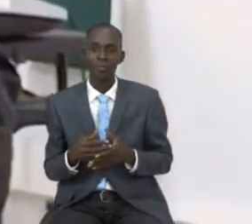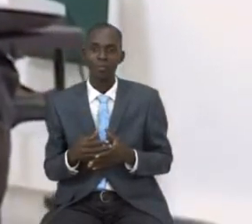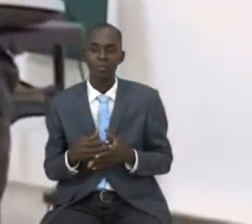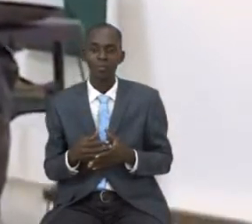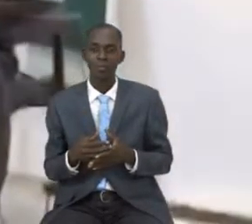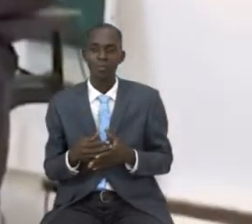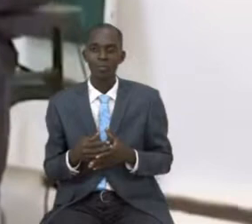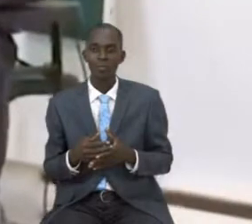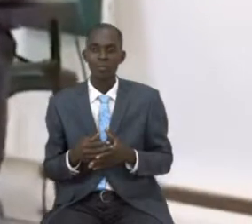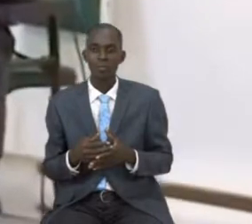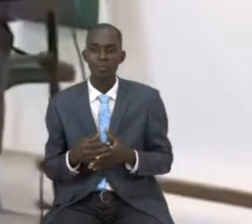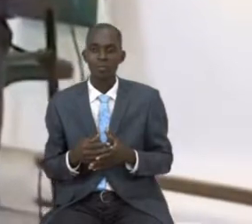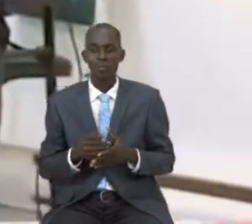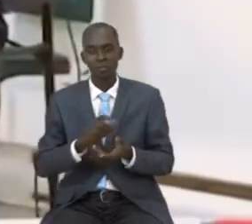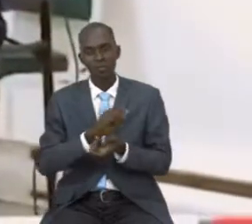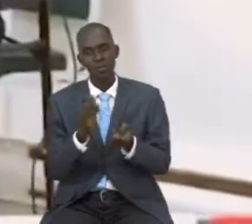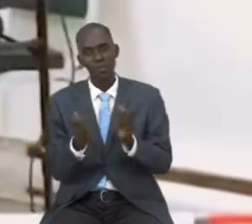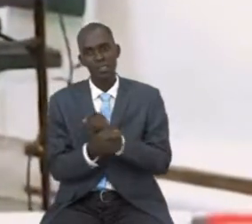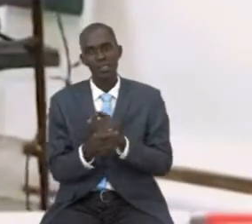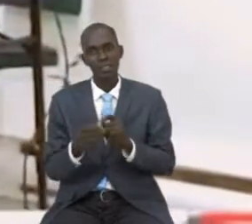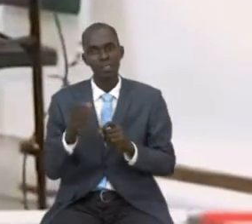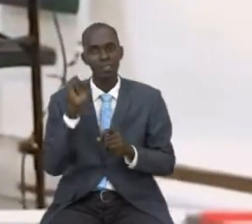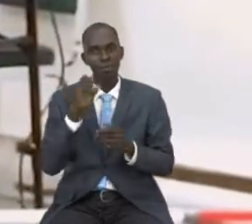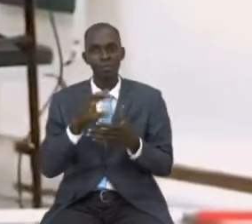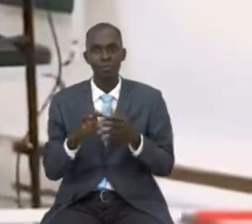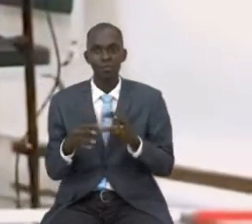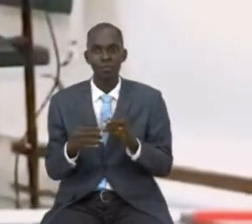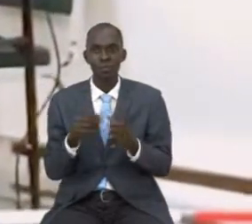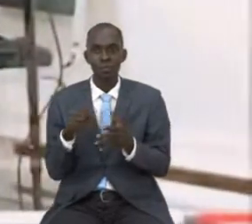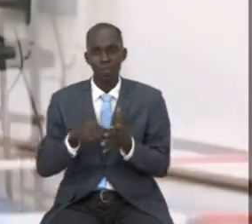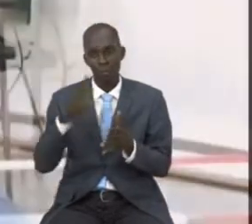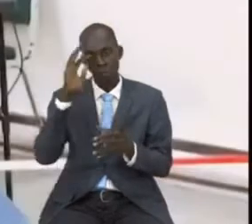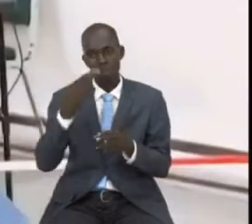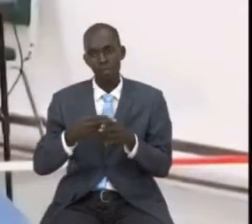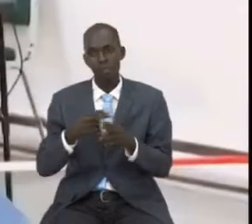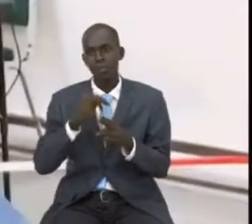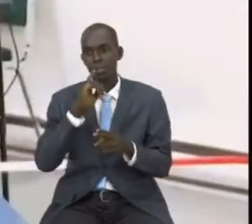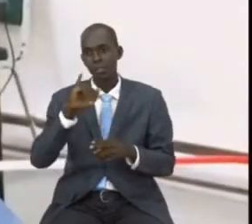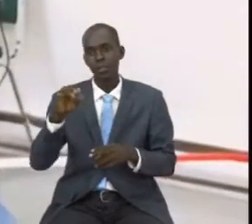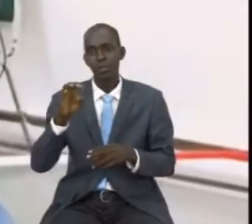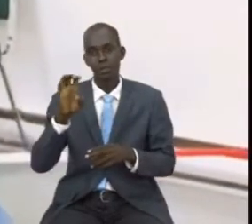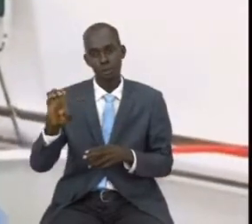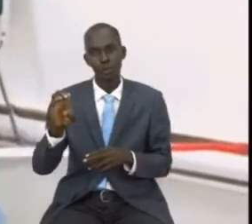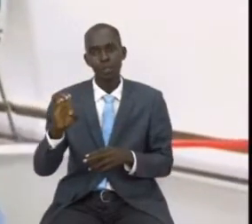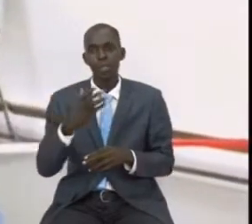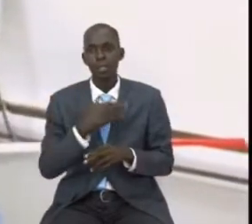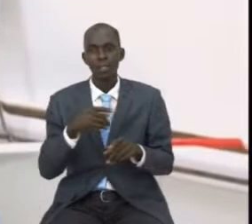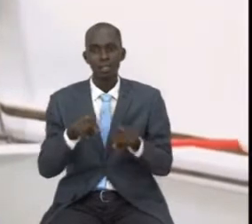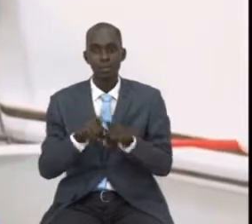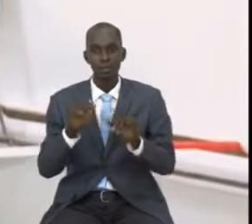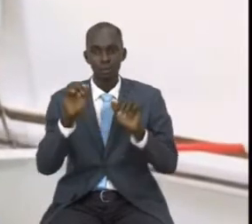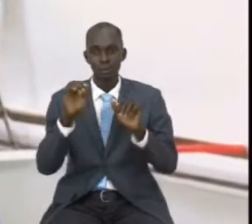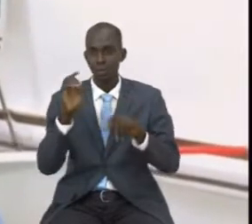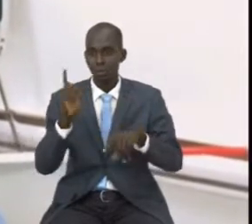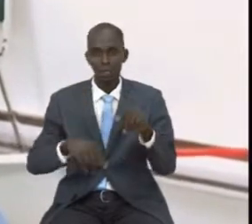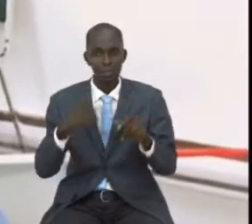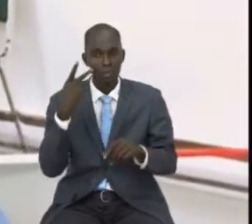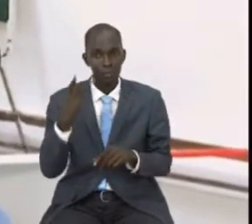With Kumuyi, changed his story. The man, the dog husband, and he couldn't see very well.